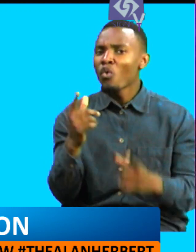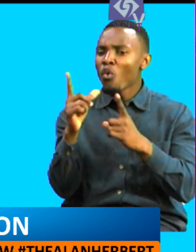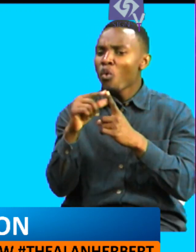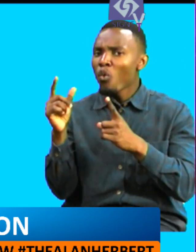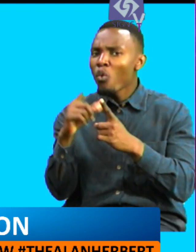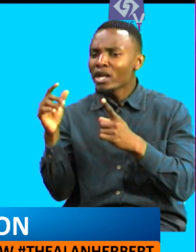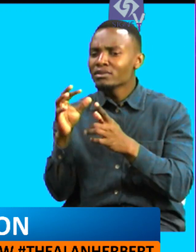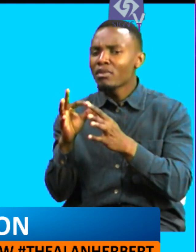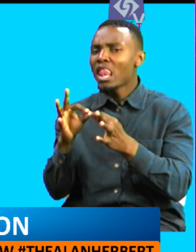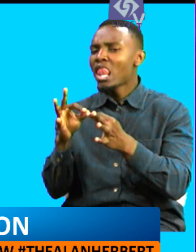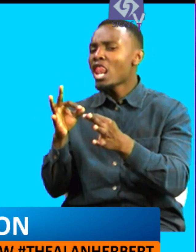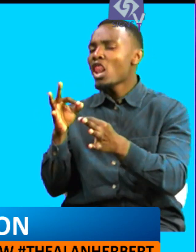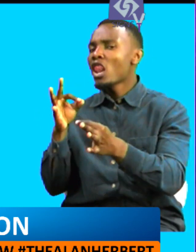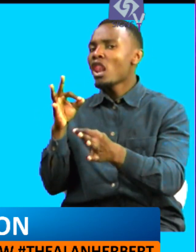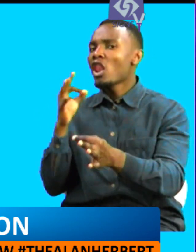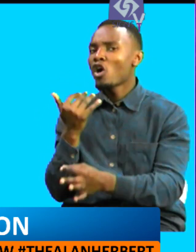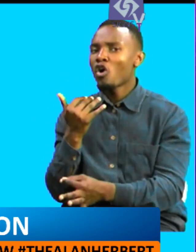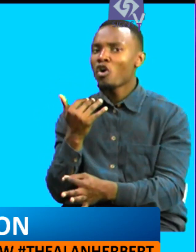prolong their words. There are those who